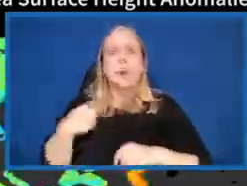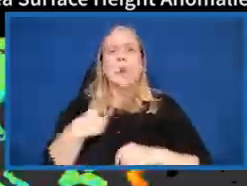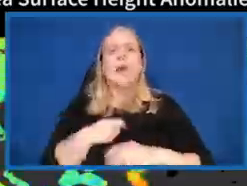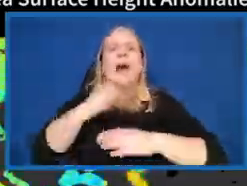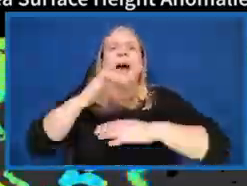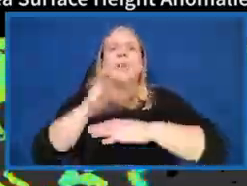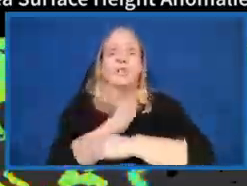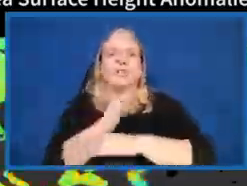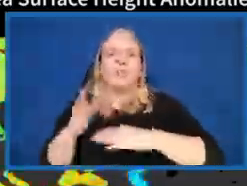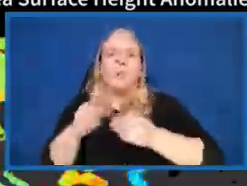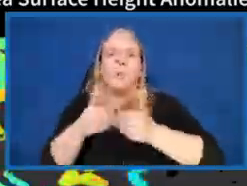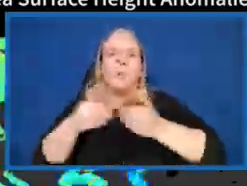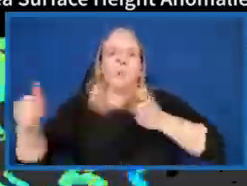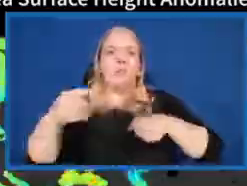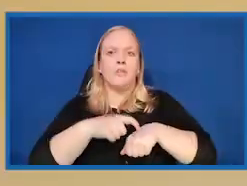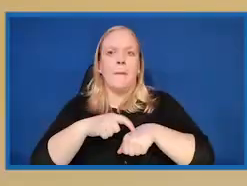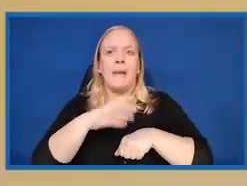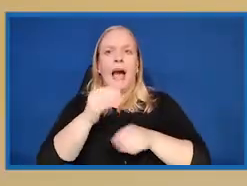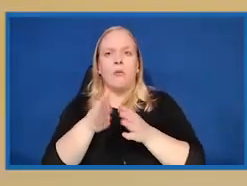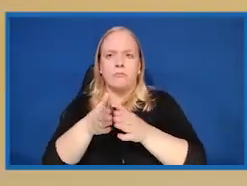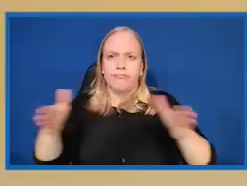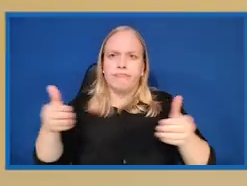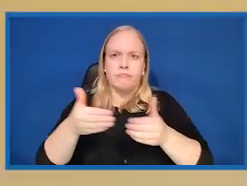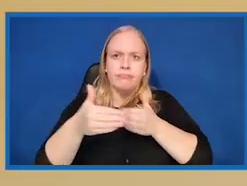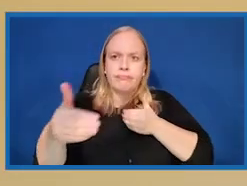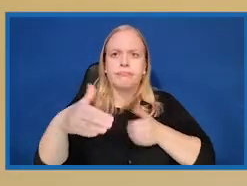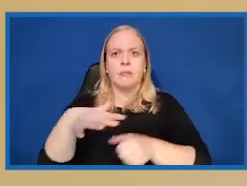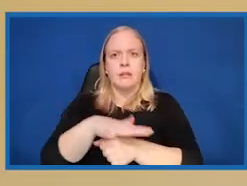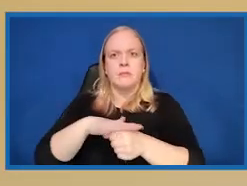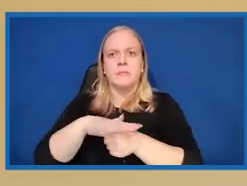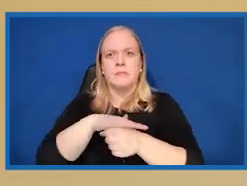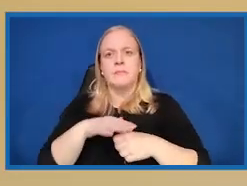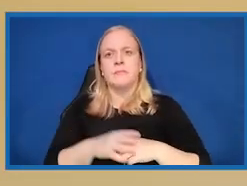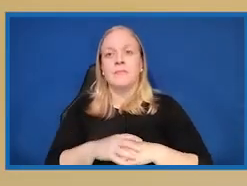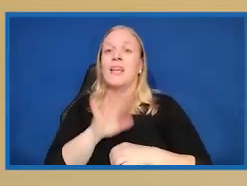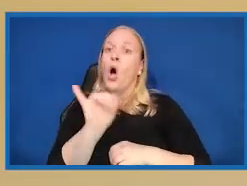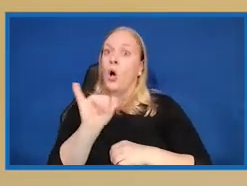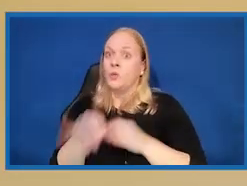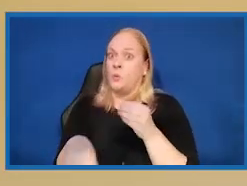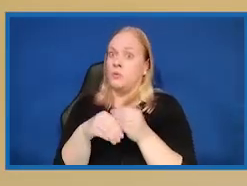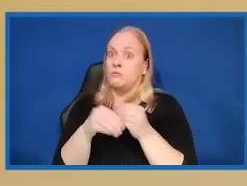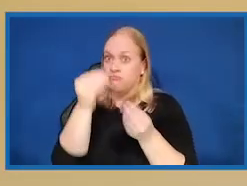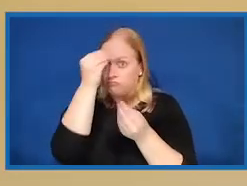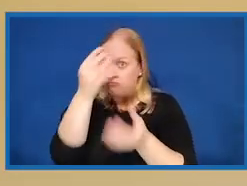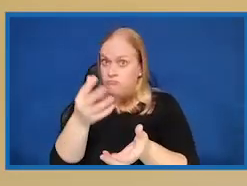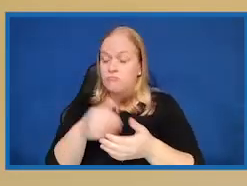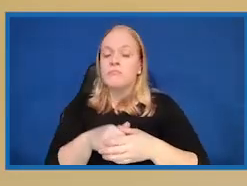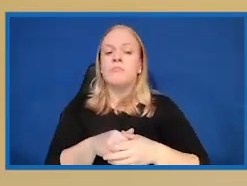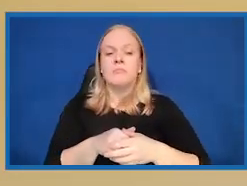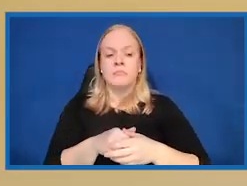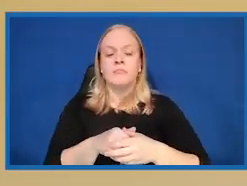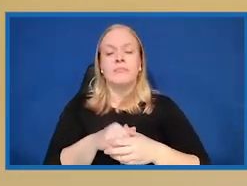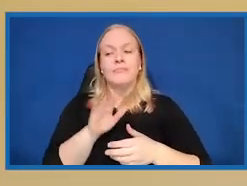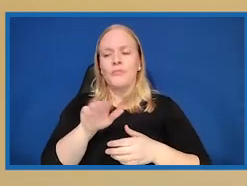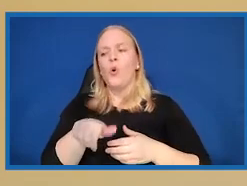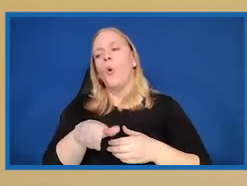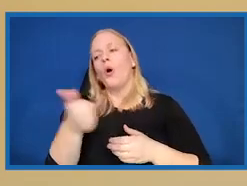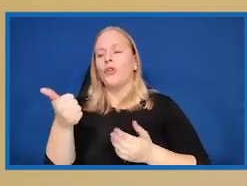averaging over such a large area. And also I should add to that the other spatial